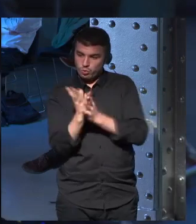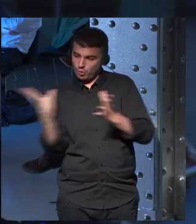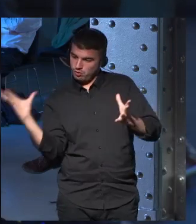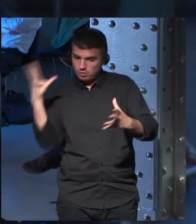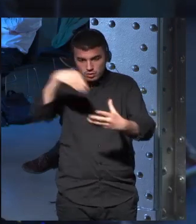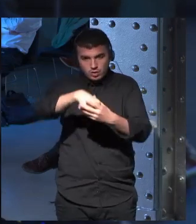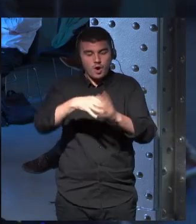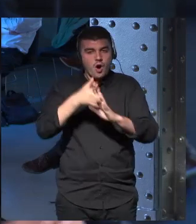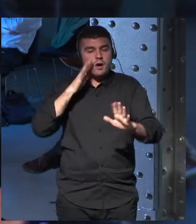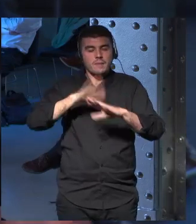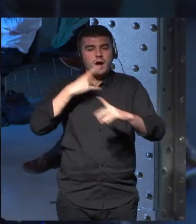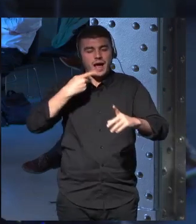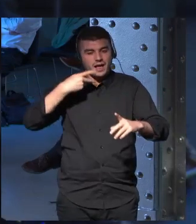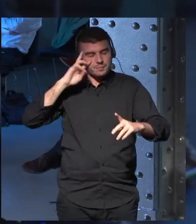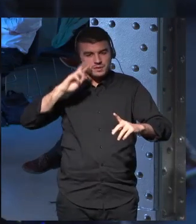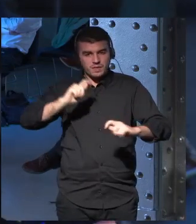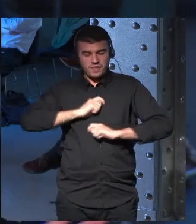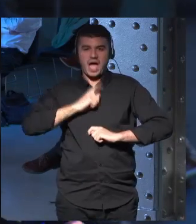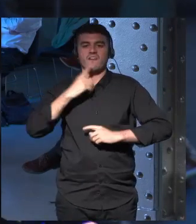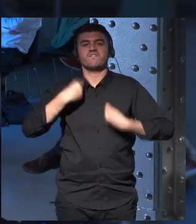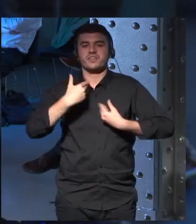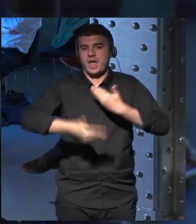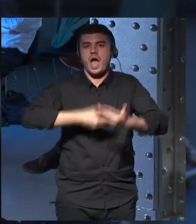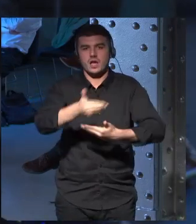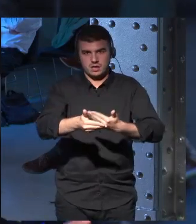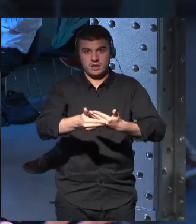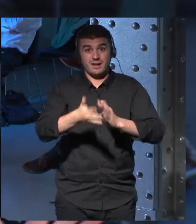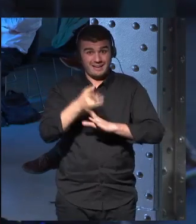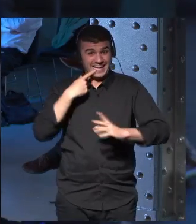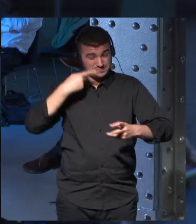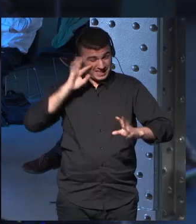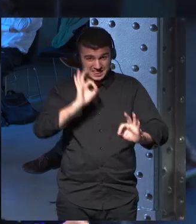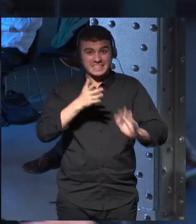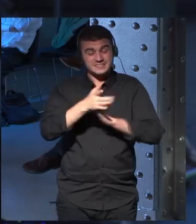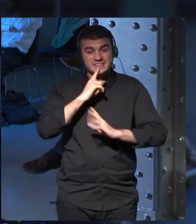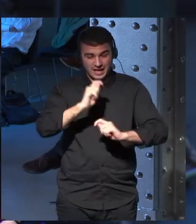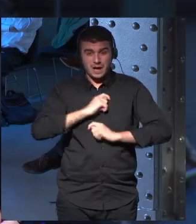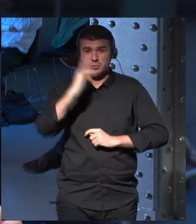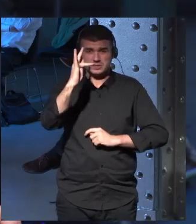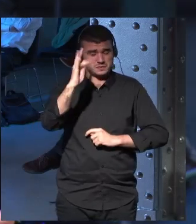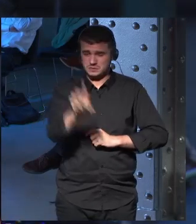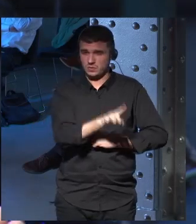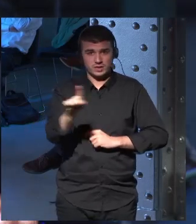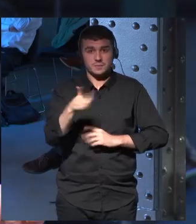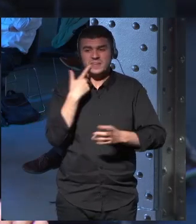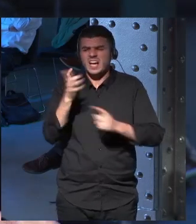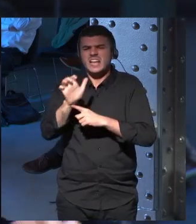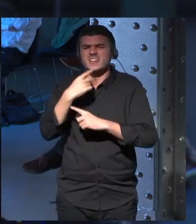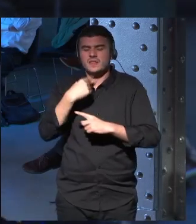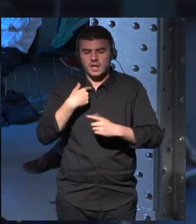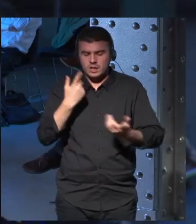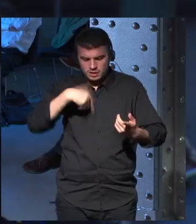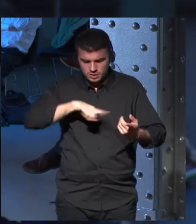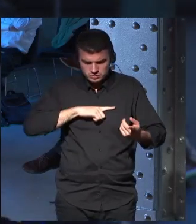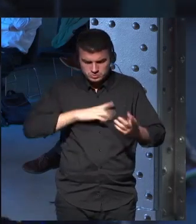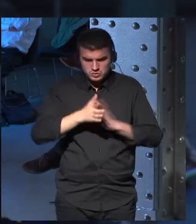good. Who are we, says Elizabeth, to dictate who will be allowed to live and who